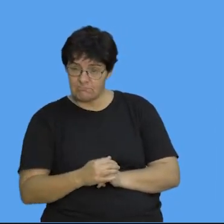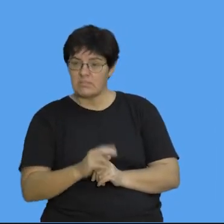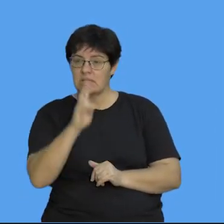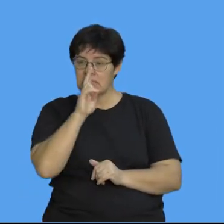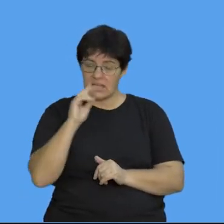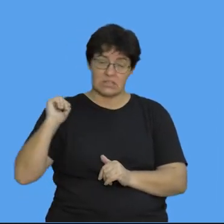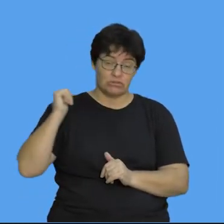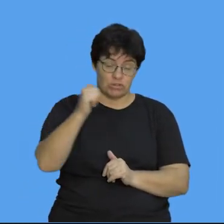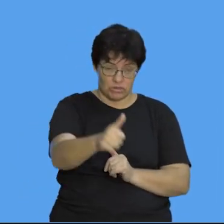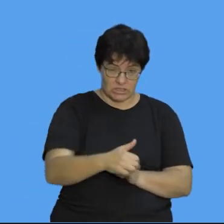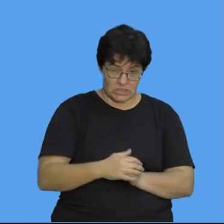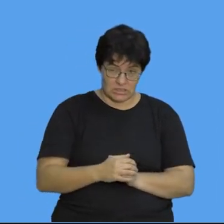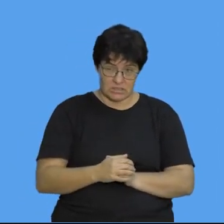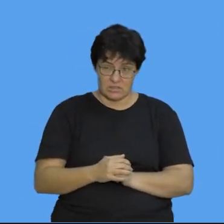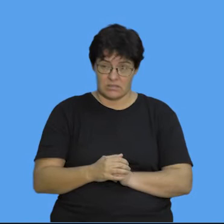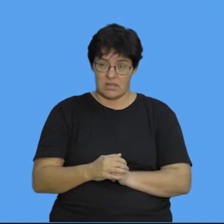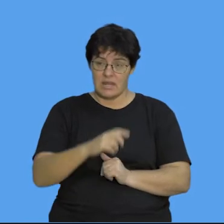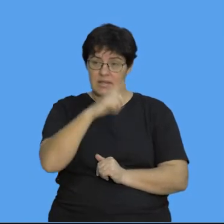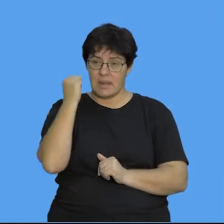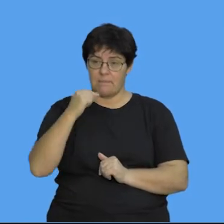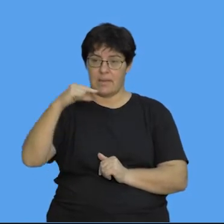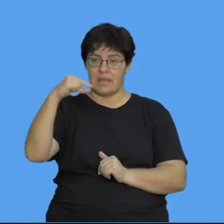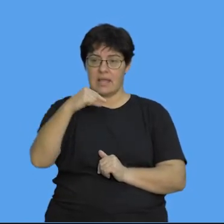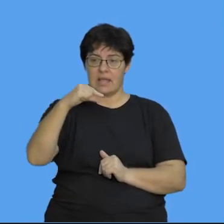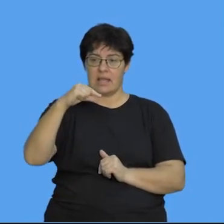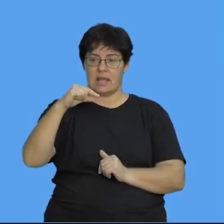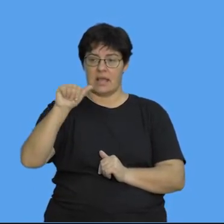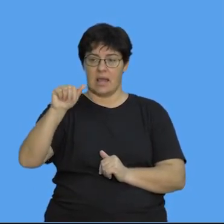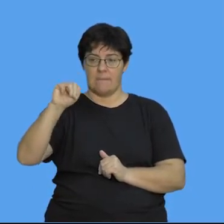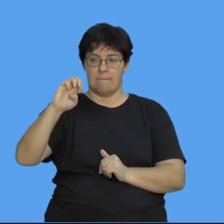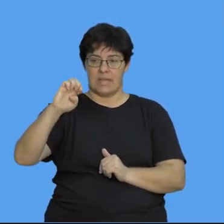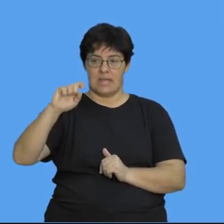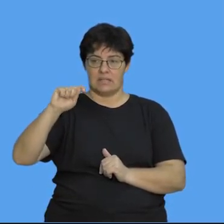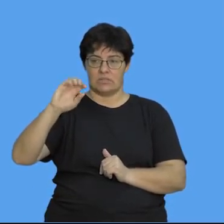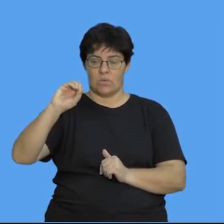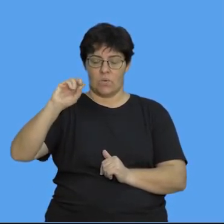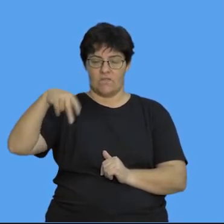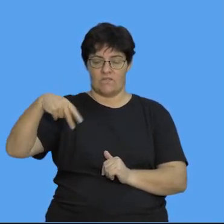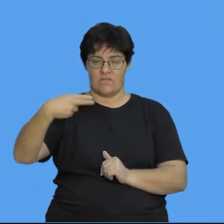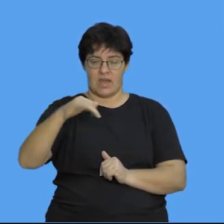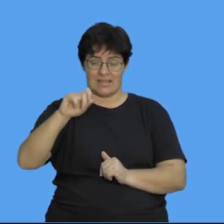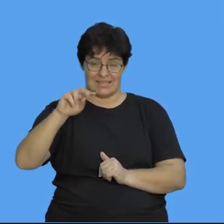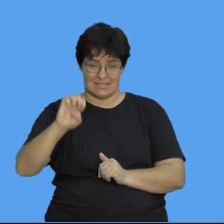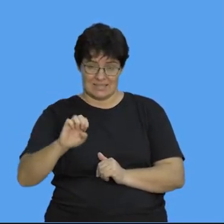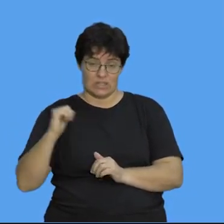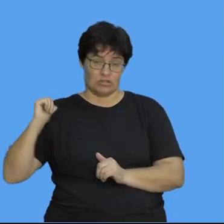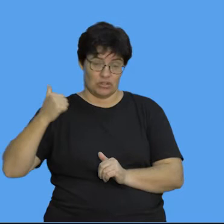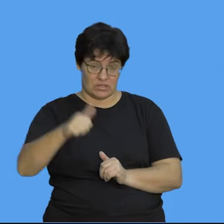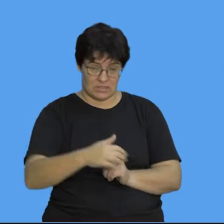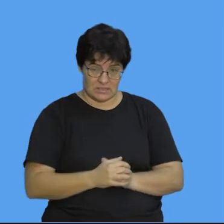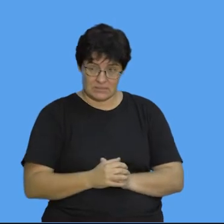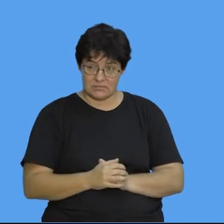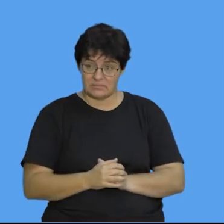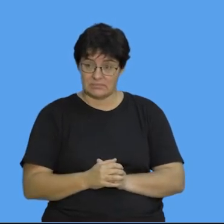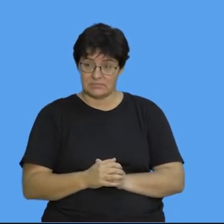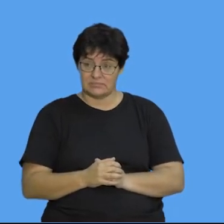to see that one generation, right, is called the Gametophyte generation. And what that means is